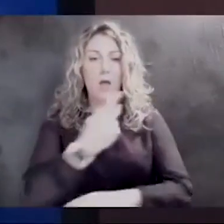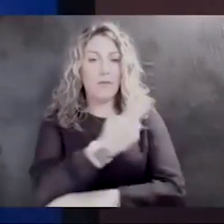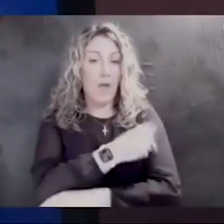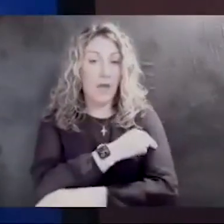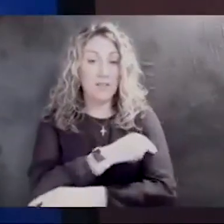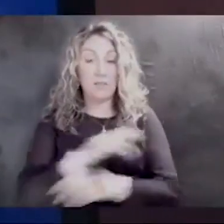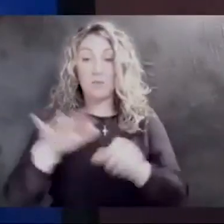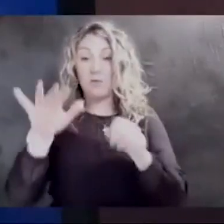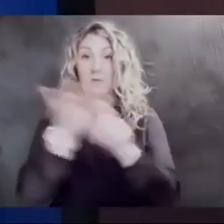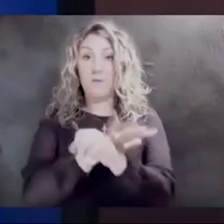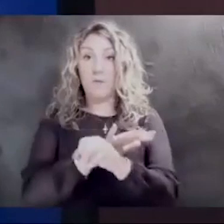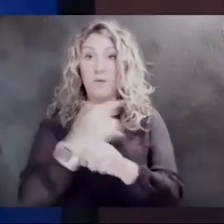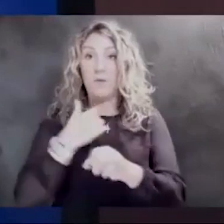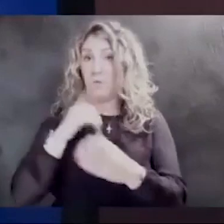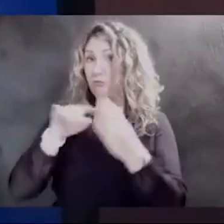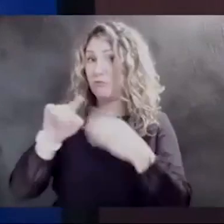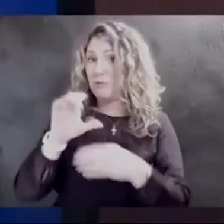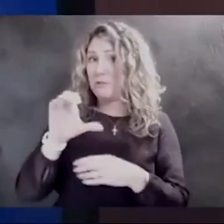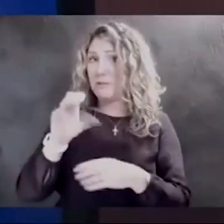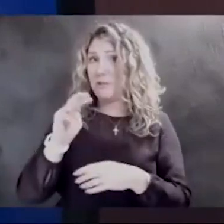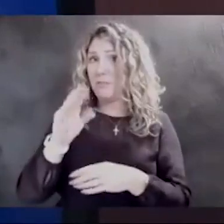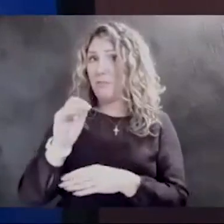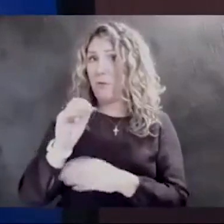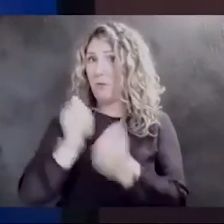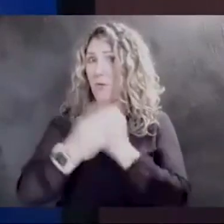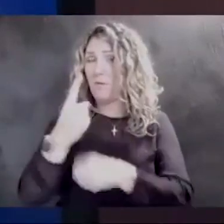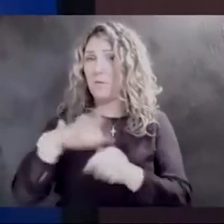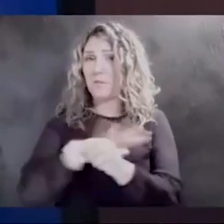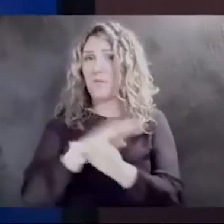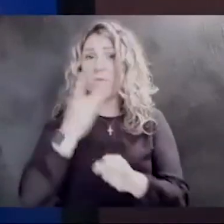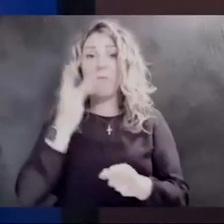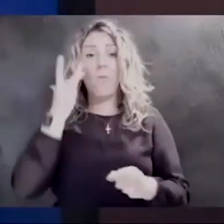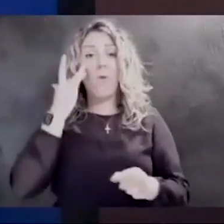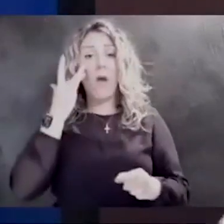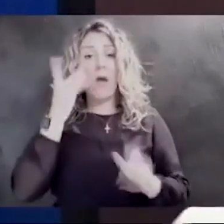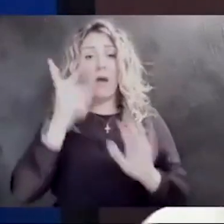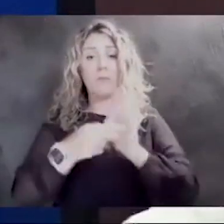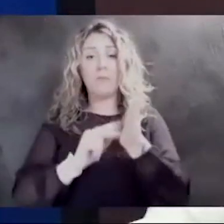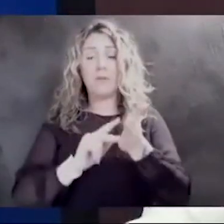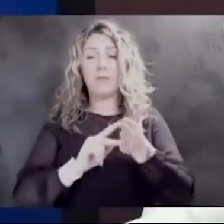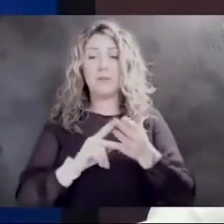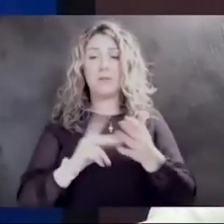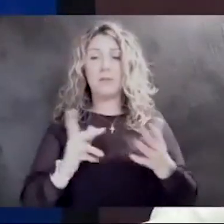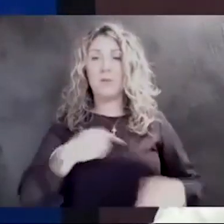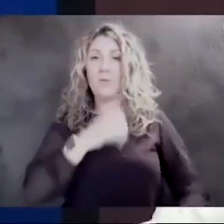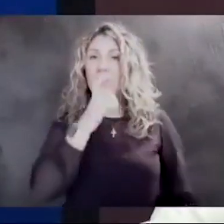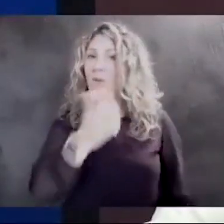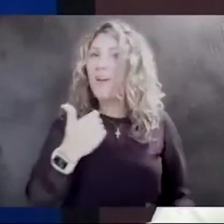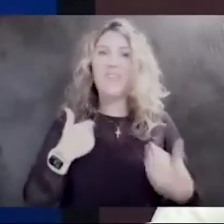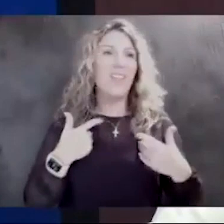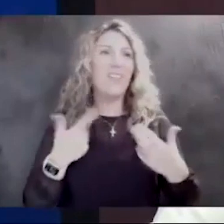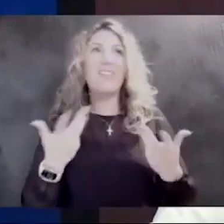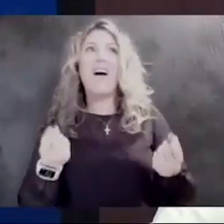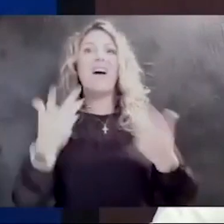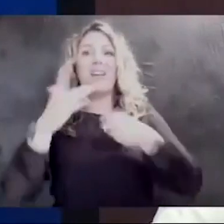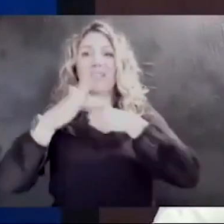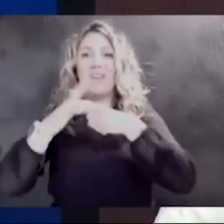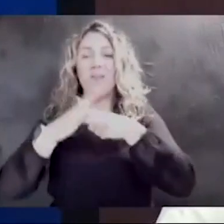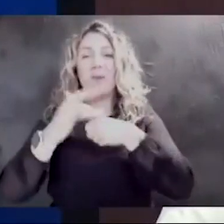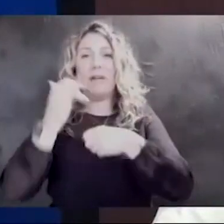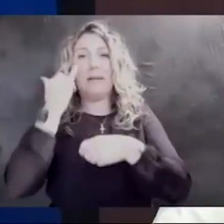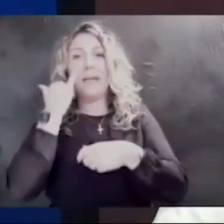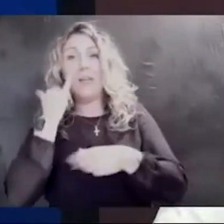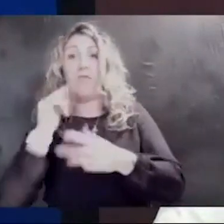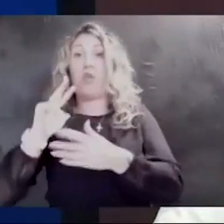we're going to check with our CMOs. I think everybody's full. What that tells us is we don't have a lot of capacity if a big third wave emerges,